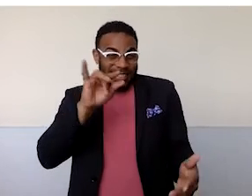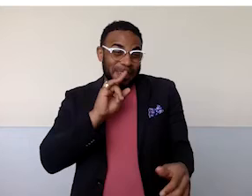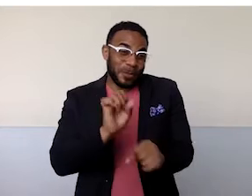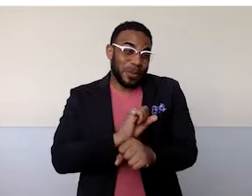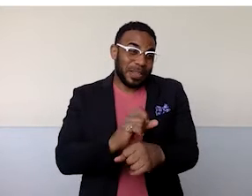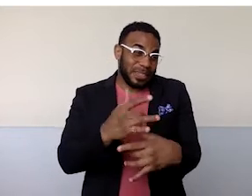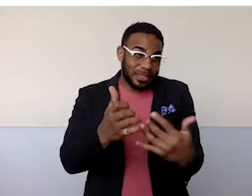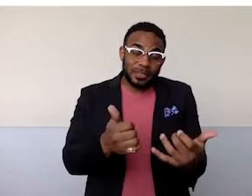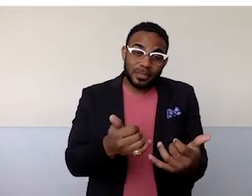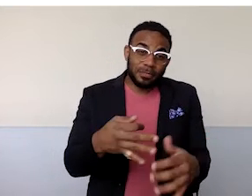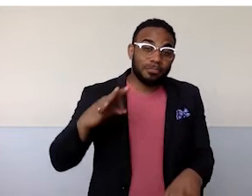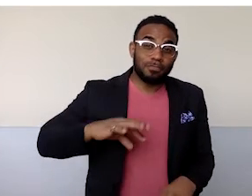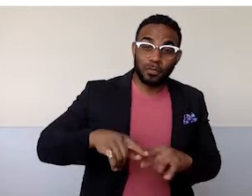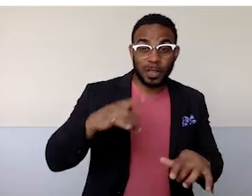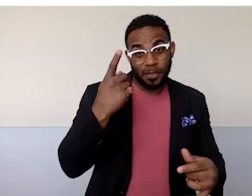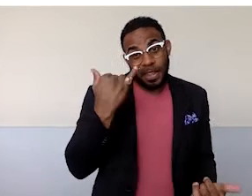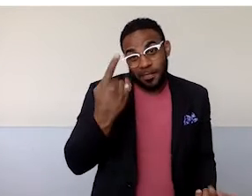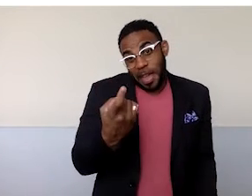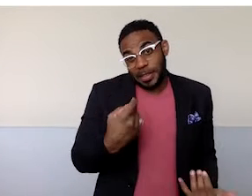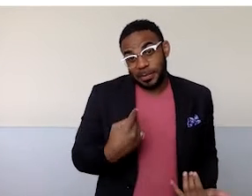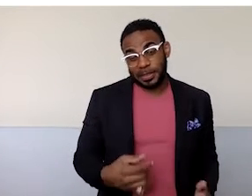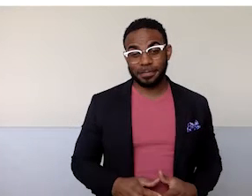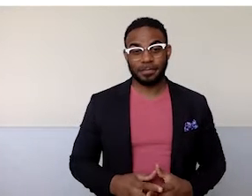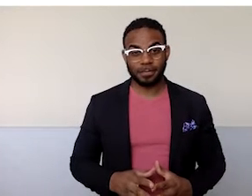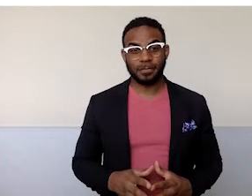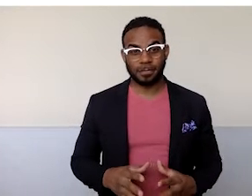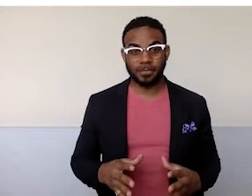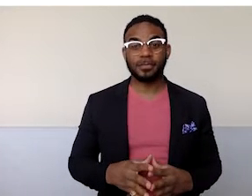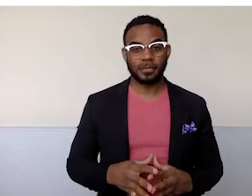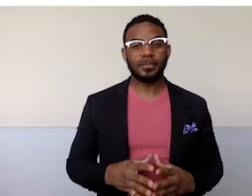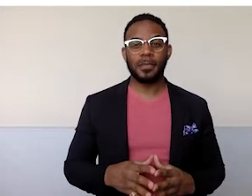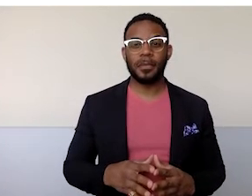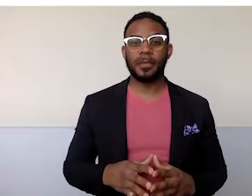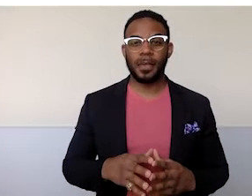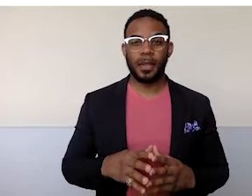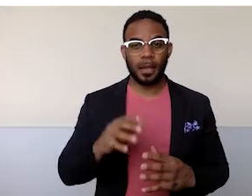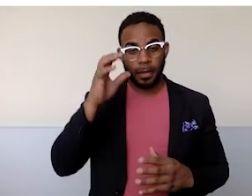really a dream come true if you ask me again. Yeah.